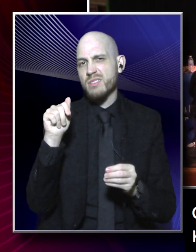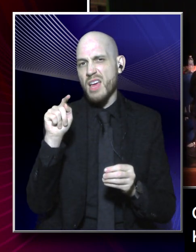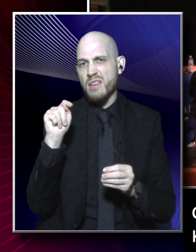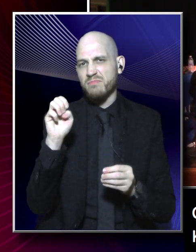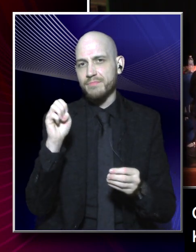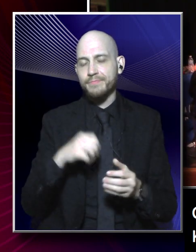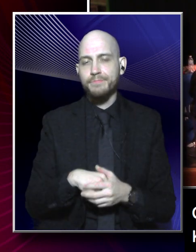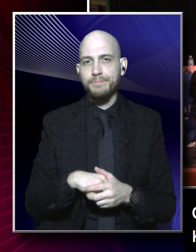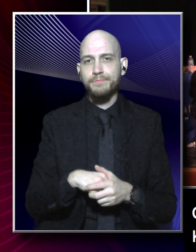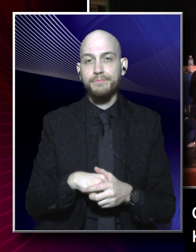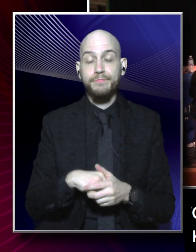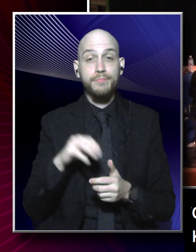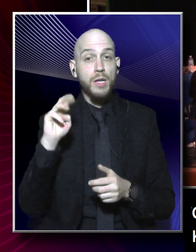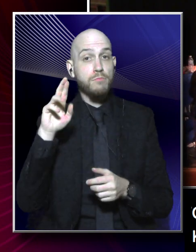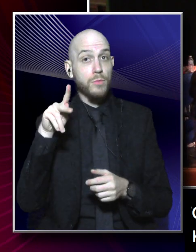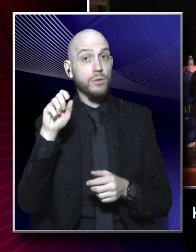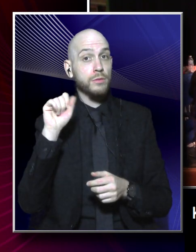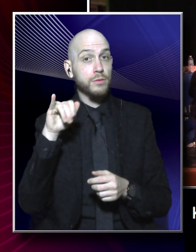Anything else?